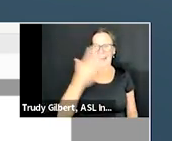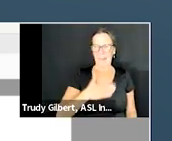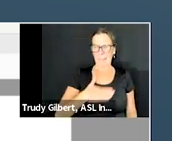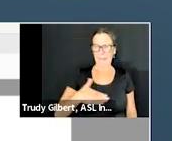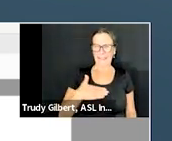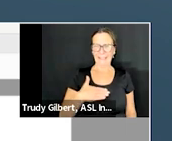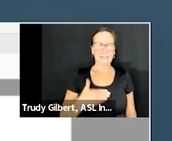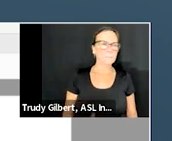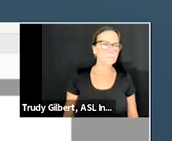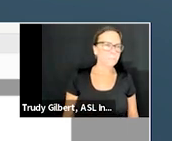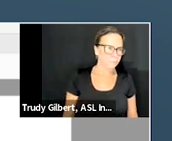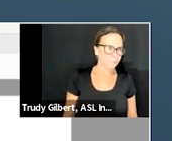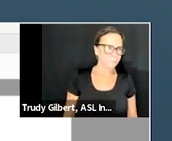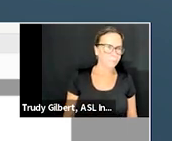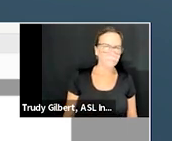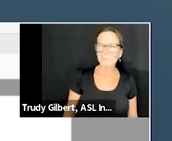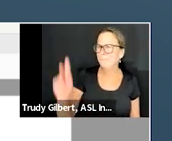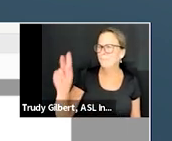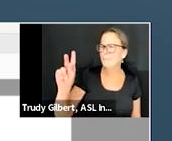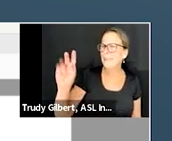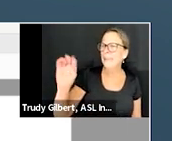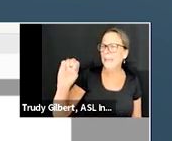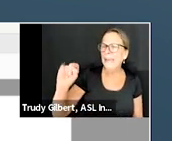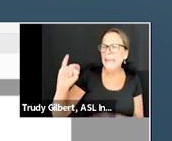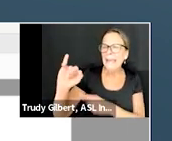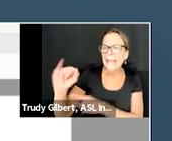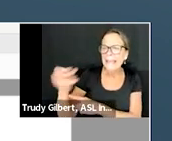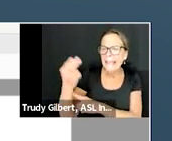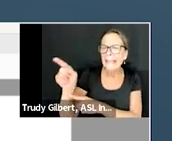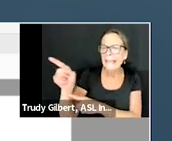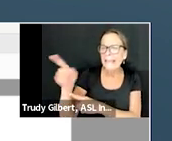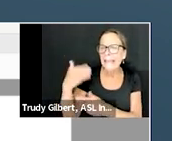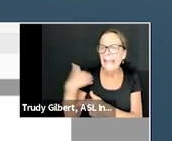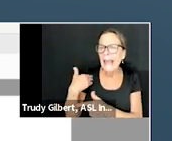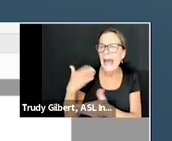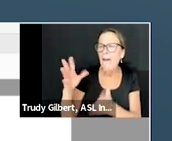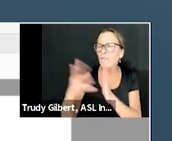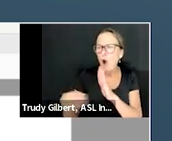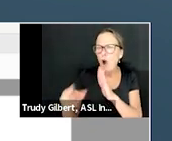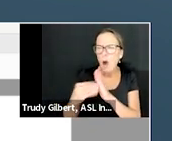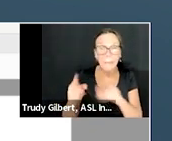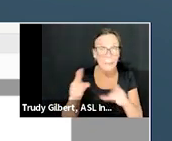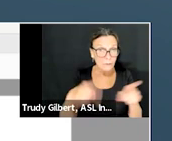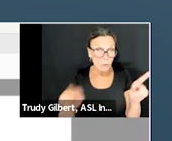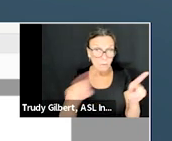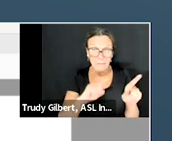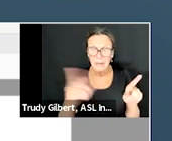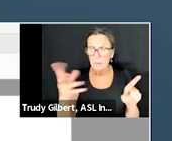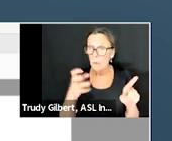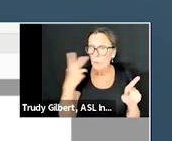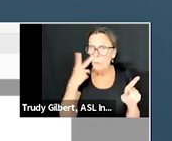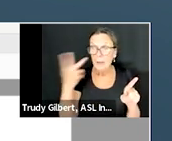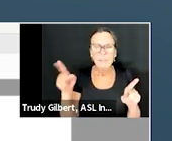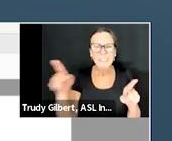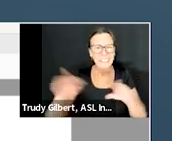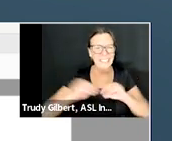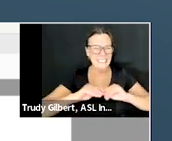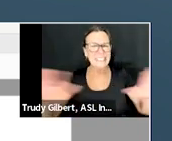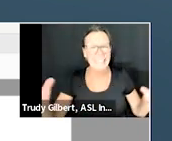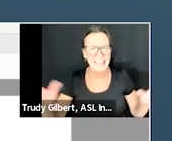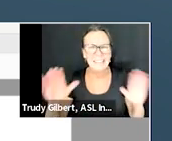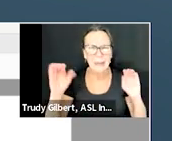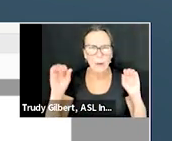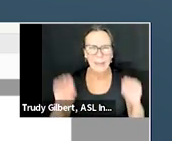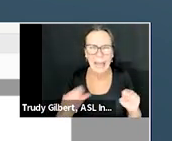And I think that Keith will have this available for any members who wish to refer to it later. But this is a